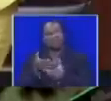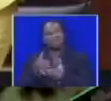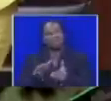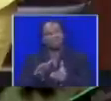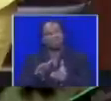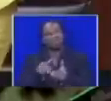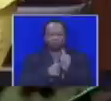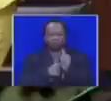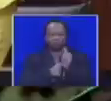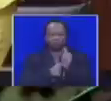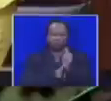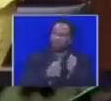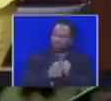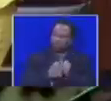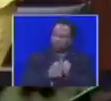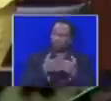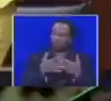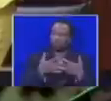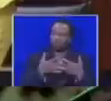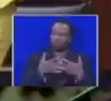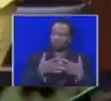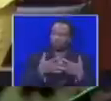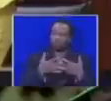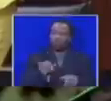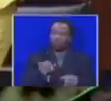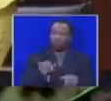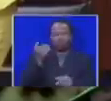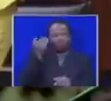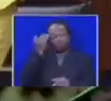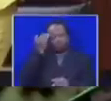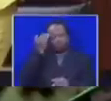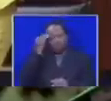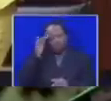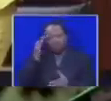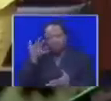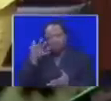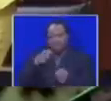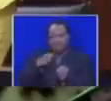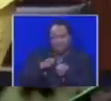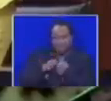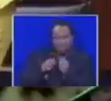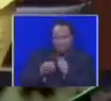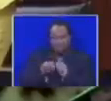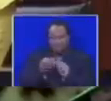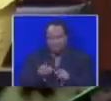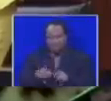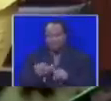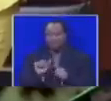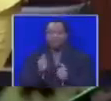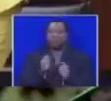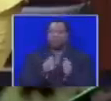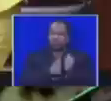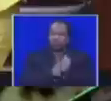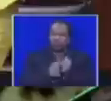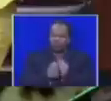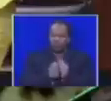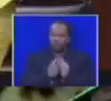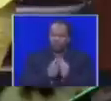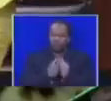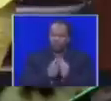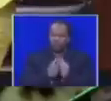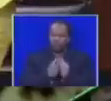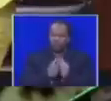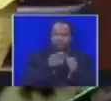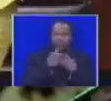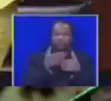structures that you know you have to pursue if you want to pursue anything along what you are raising. I have